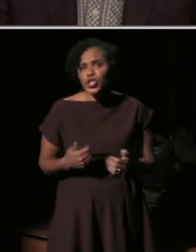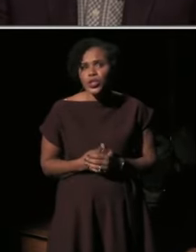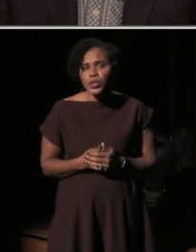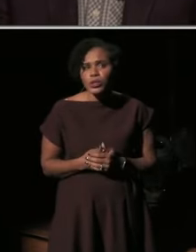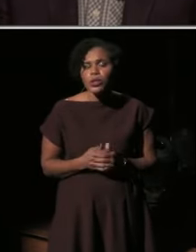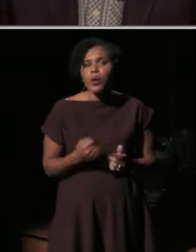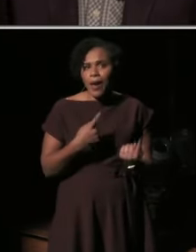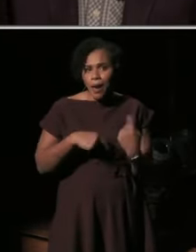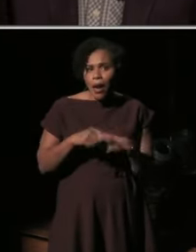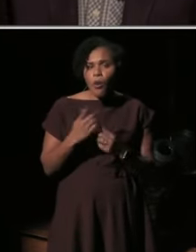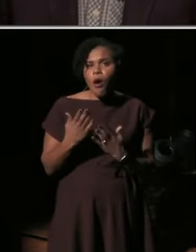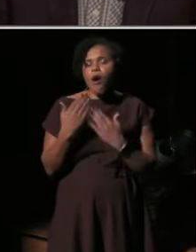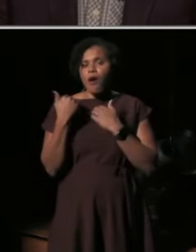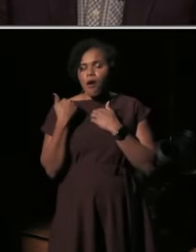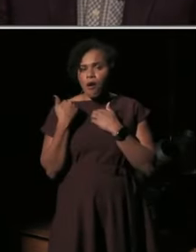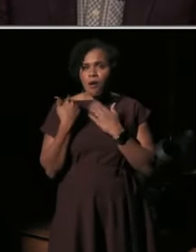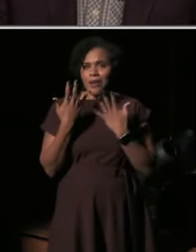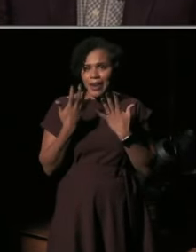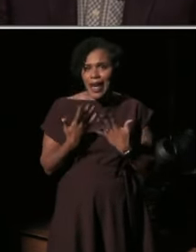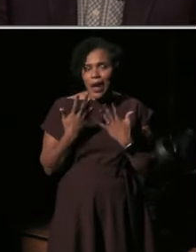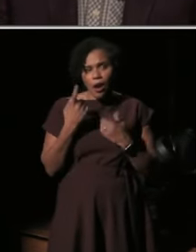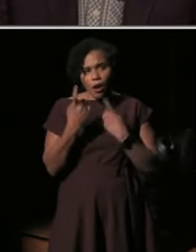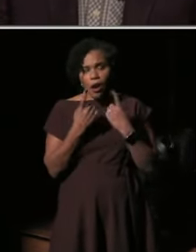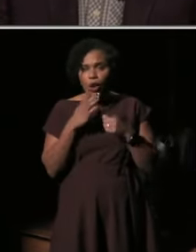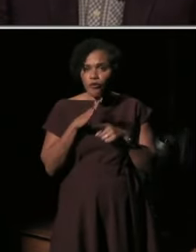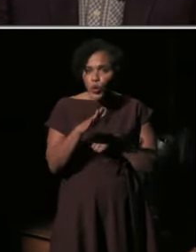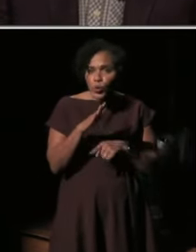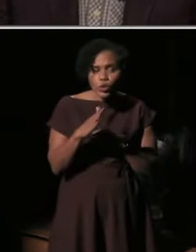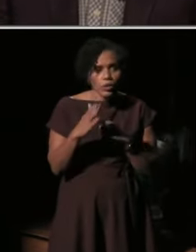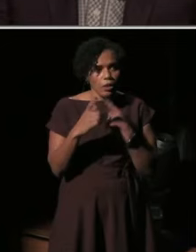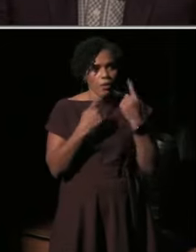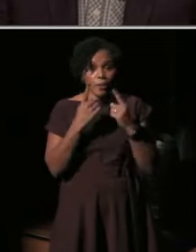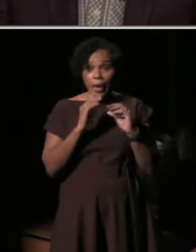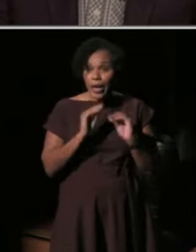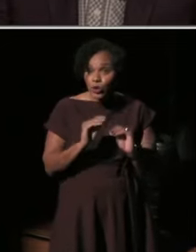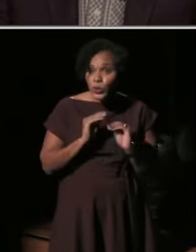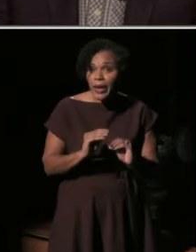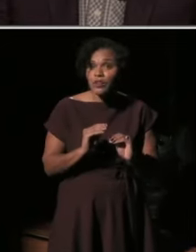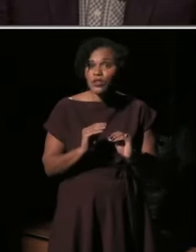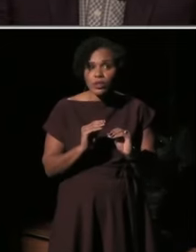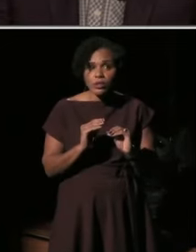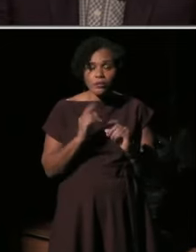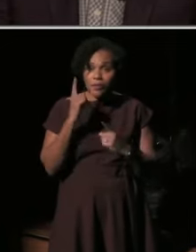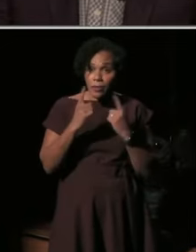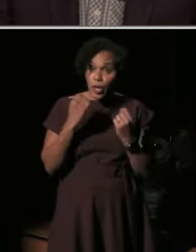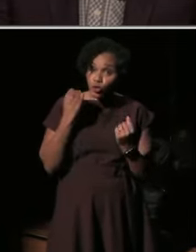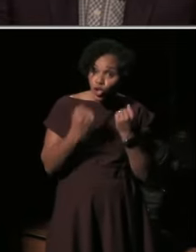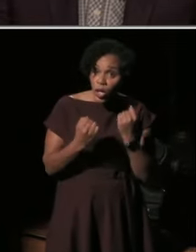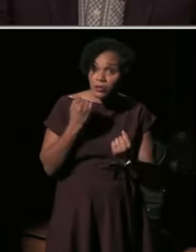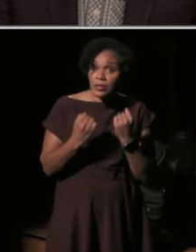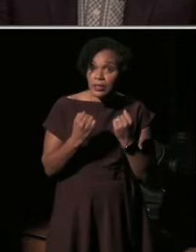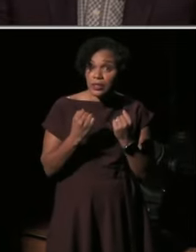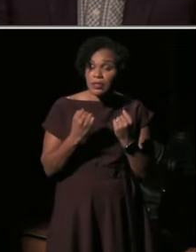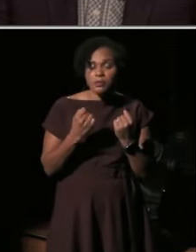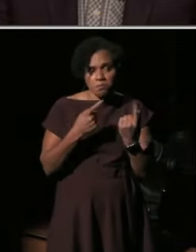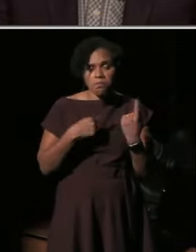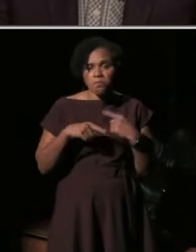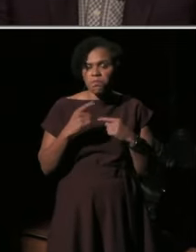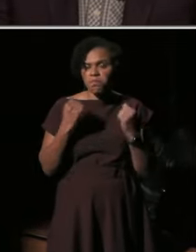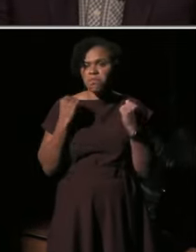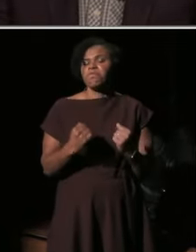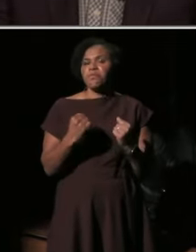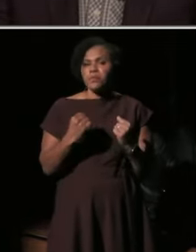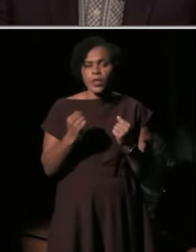going forward in the future, in education, in justice, to make